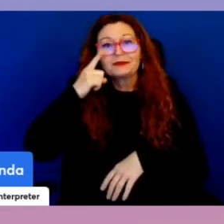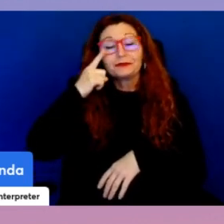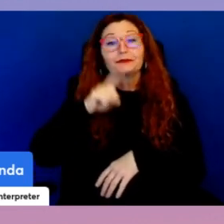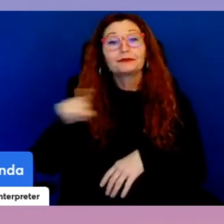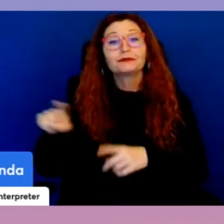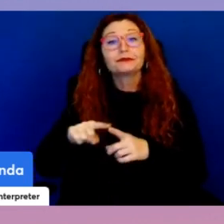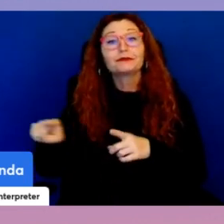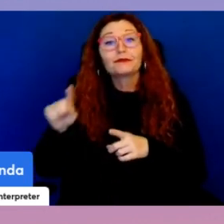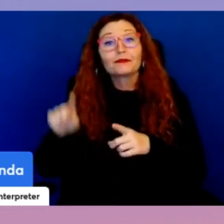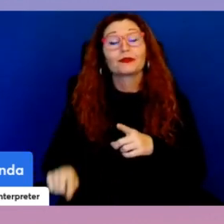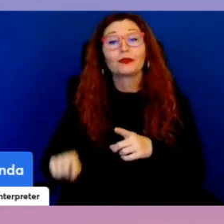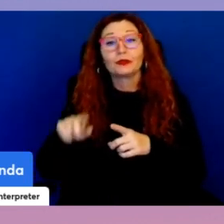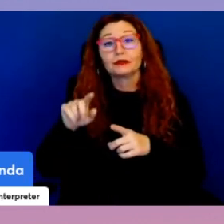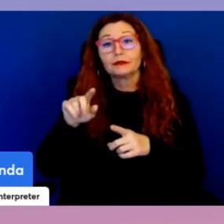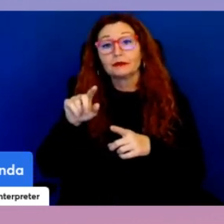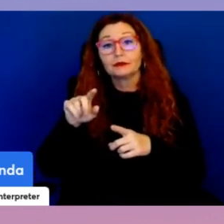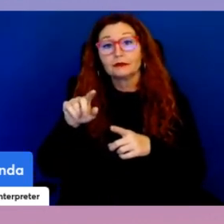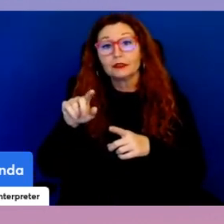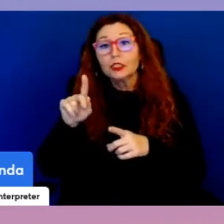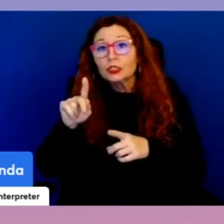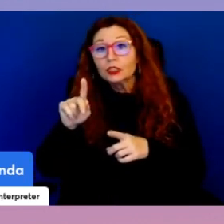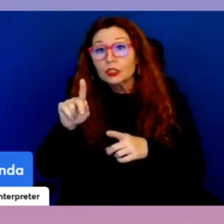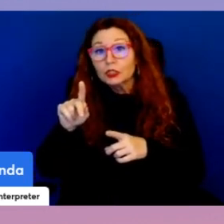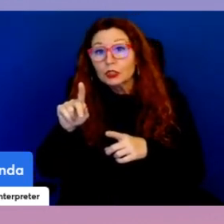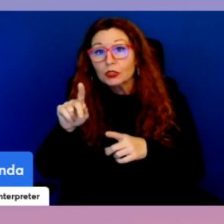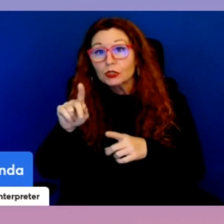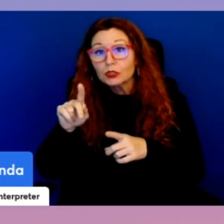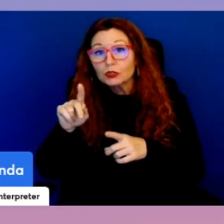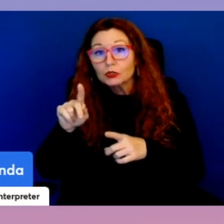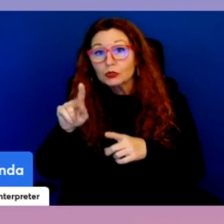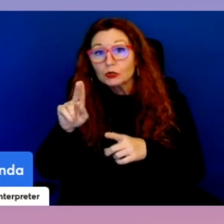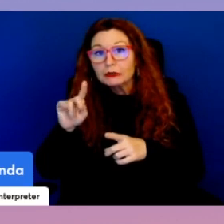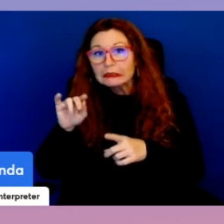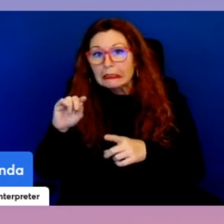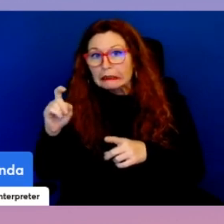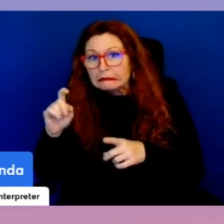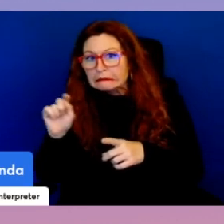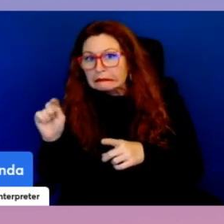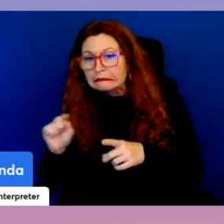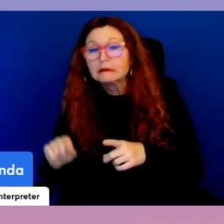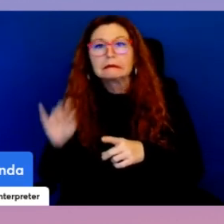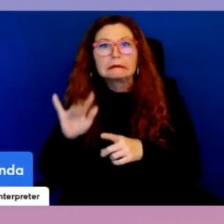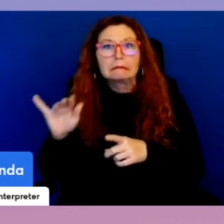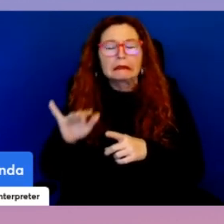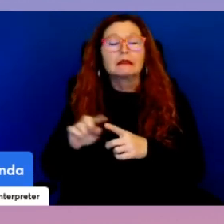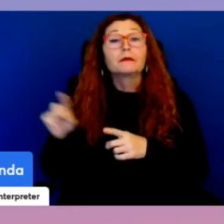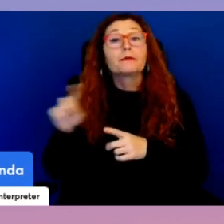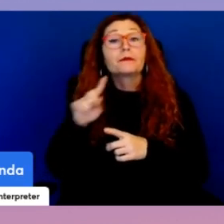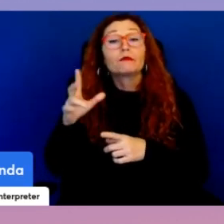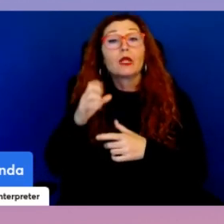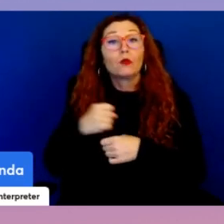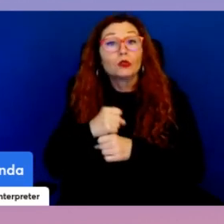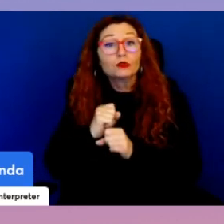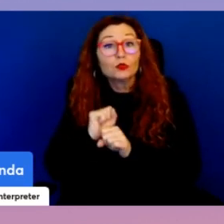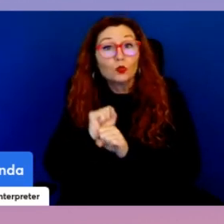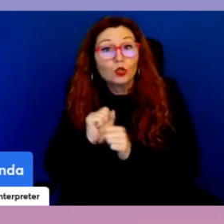and kubeNS installed, which is really good for me when I want to work